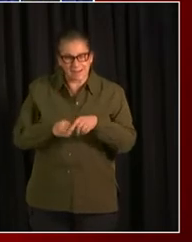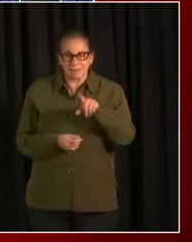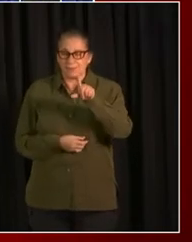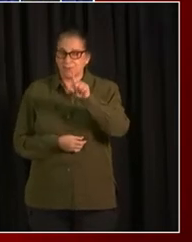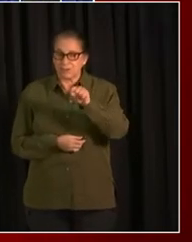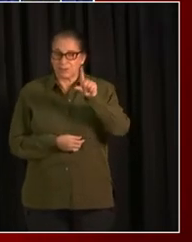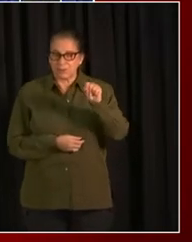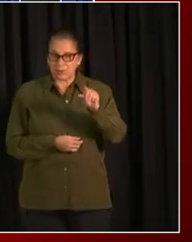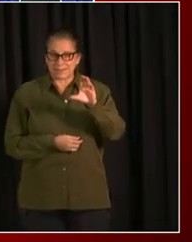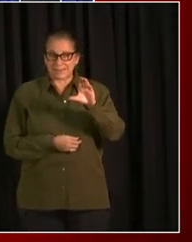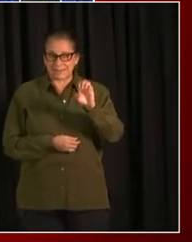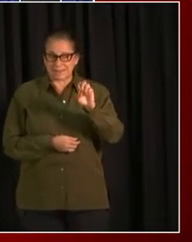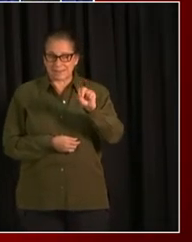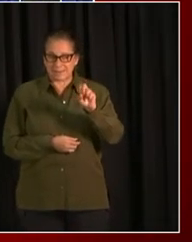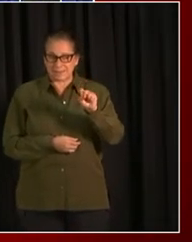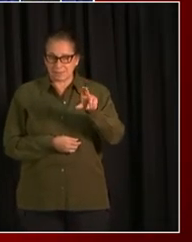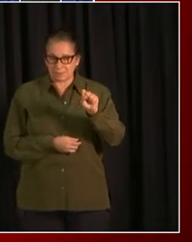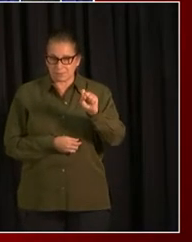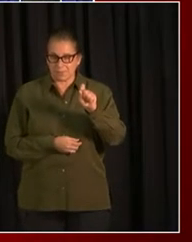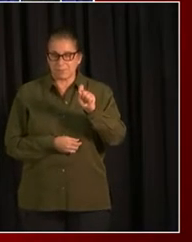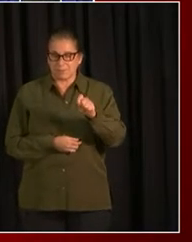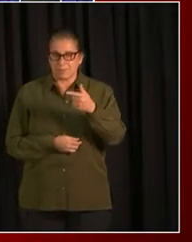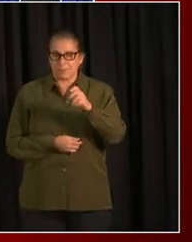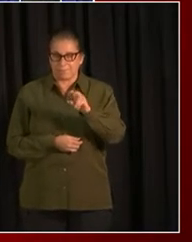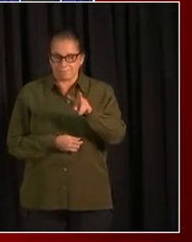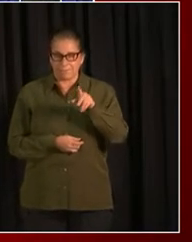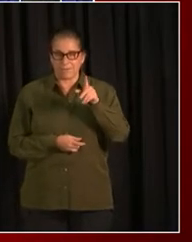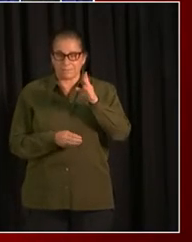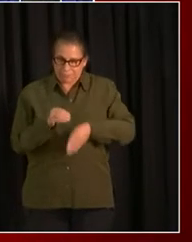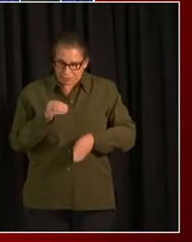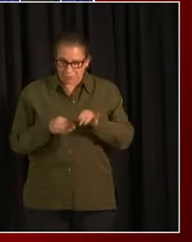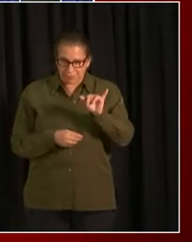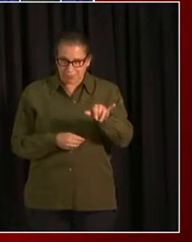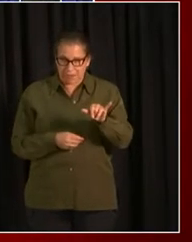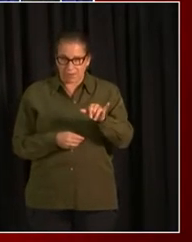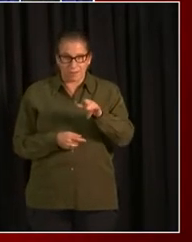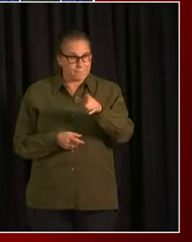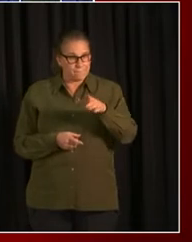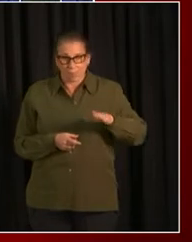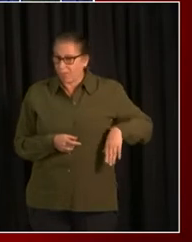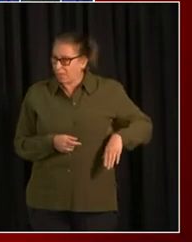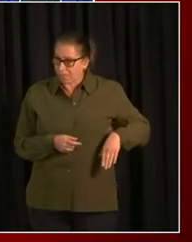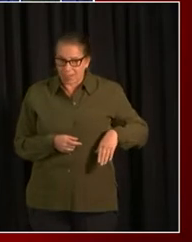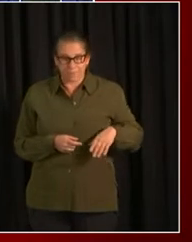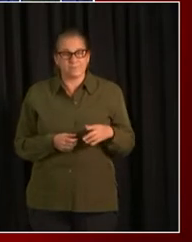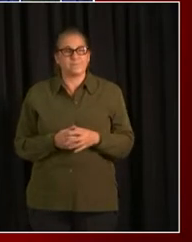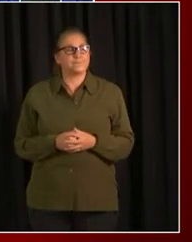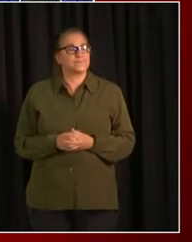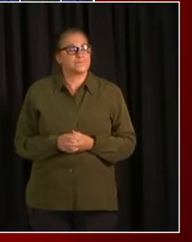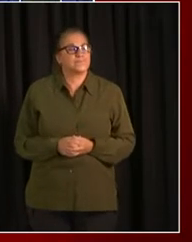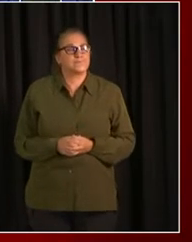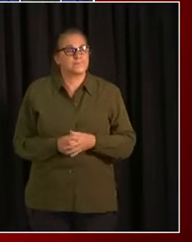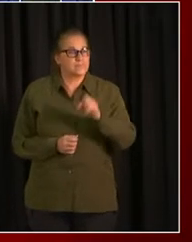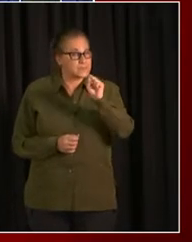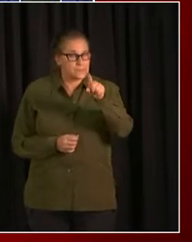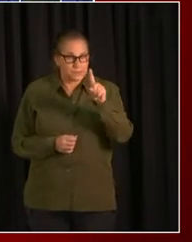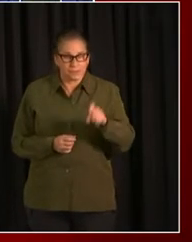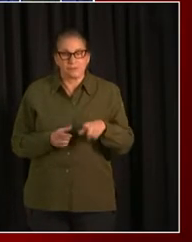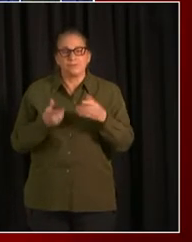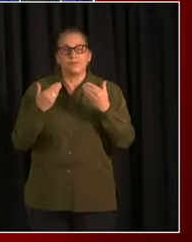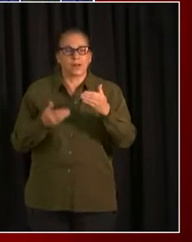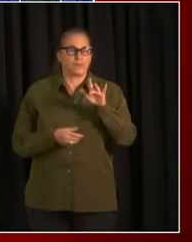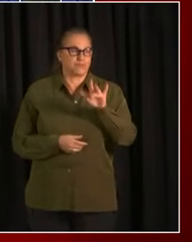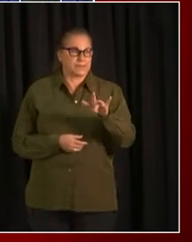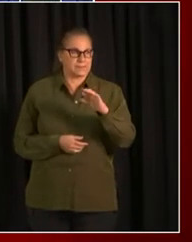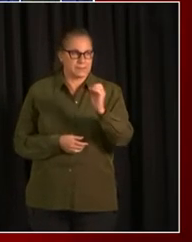2020census.gov to complete the census. So again, if you have not pressed 0 yet, you can press 0 now, and we will